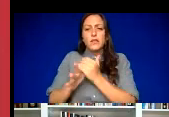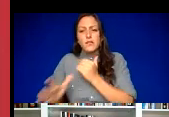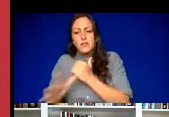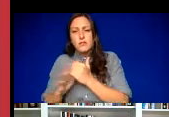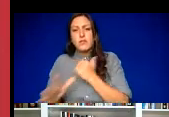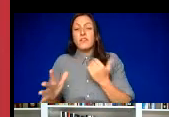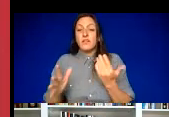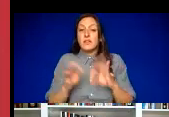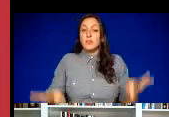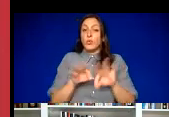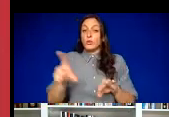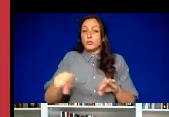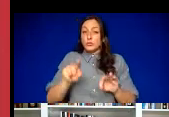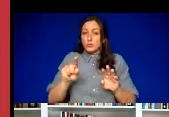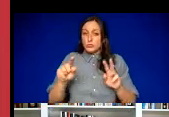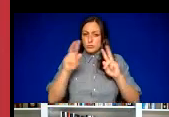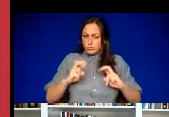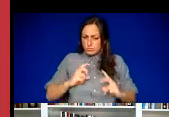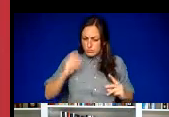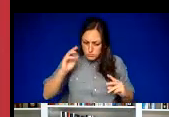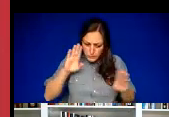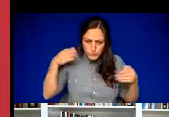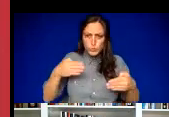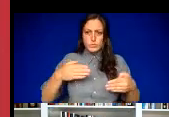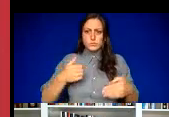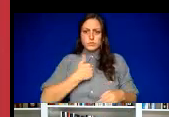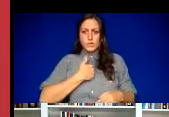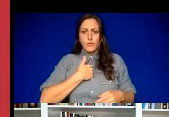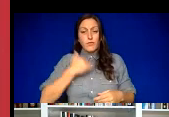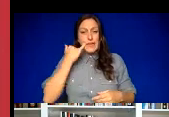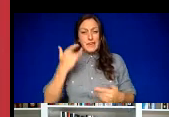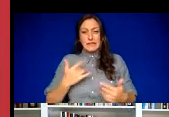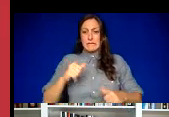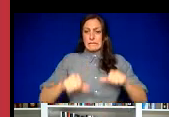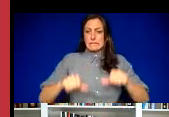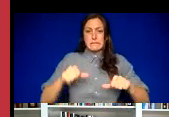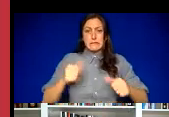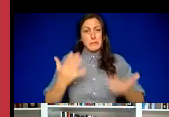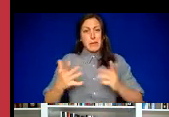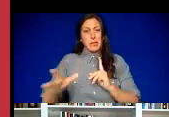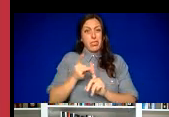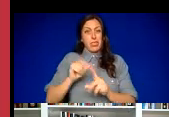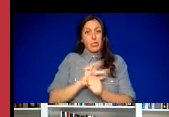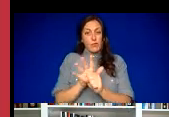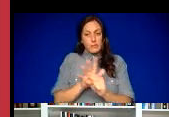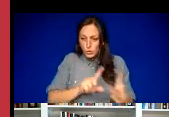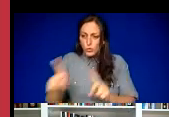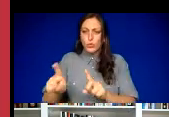to be attuned to this, and when in doubt, go get a COVID test. Next slide, please.